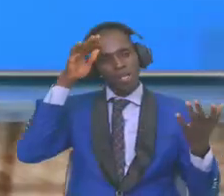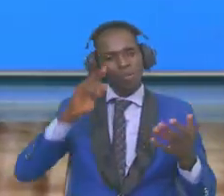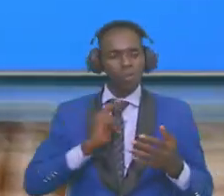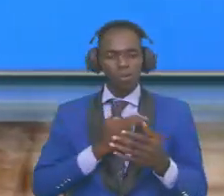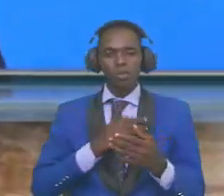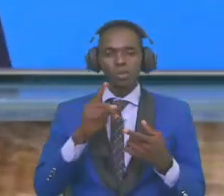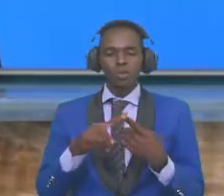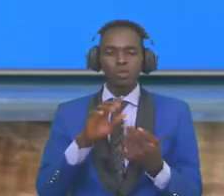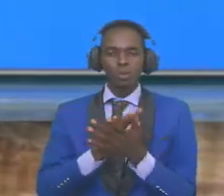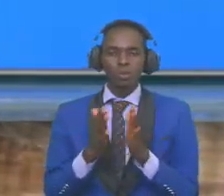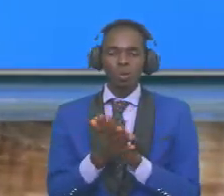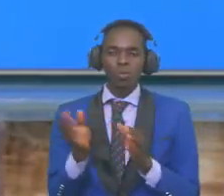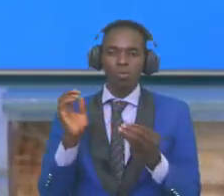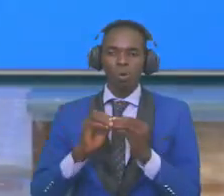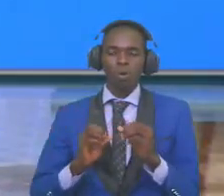grow cooler,